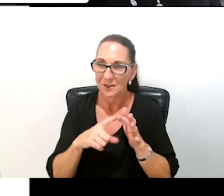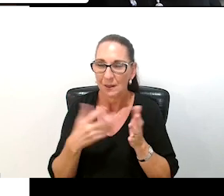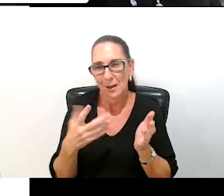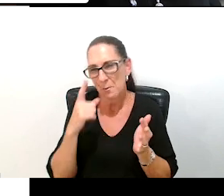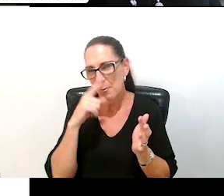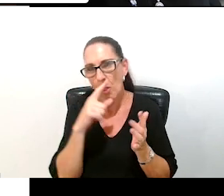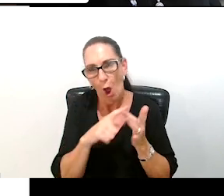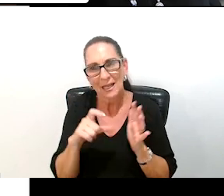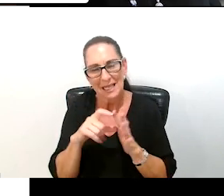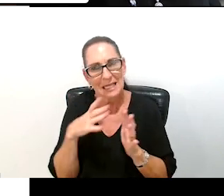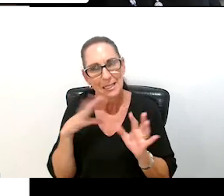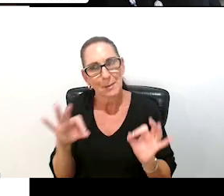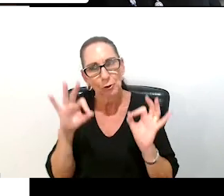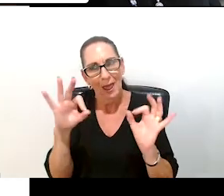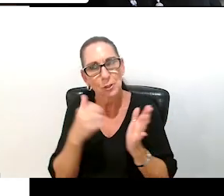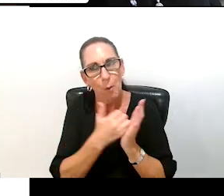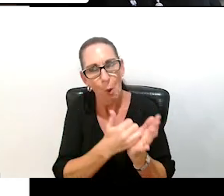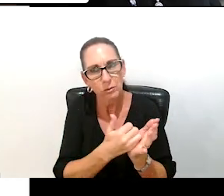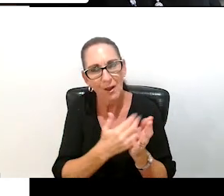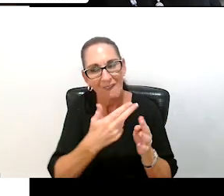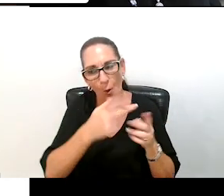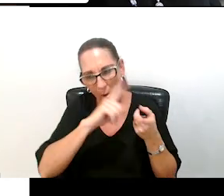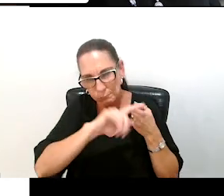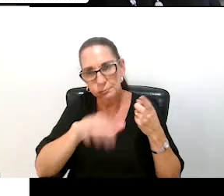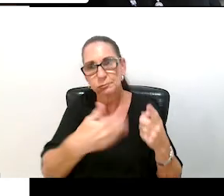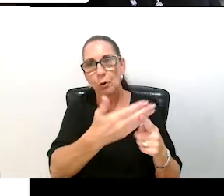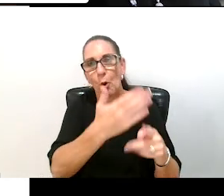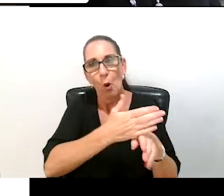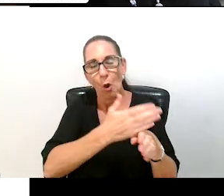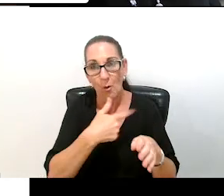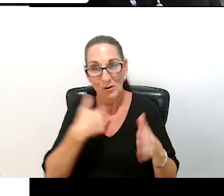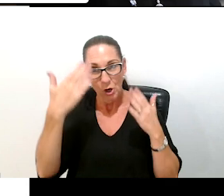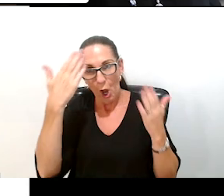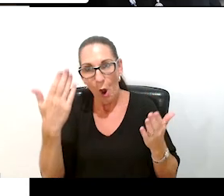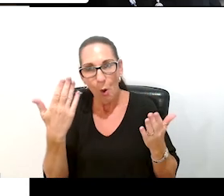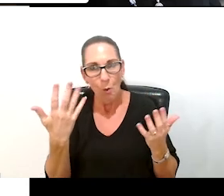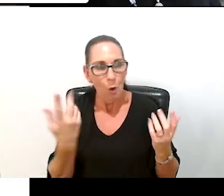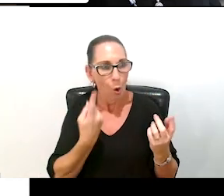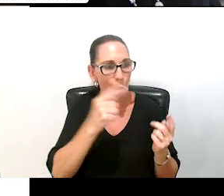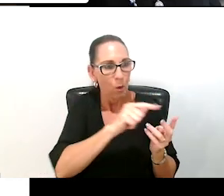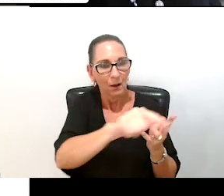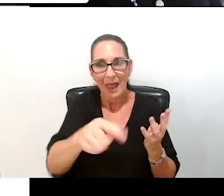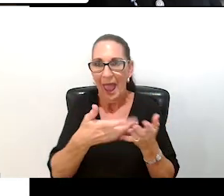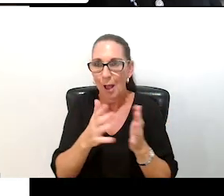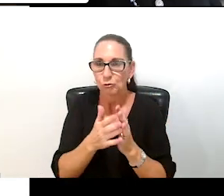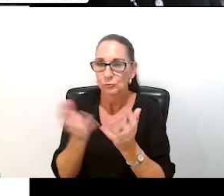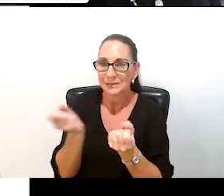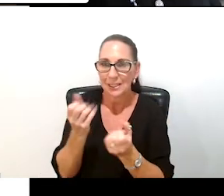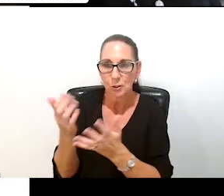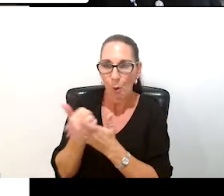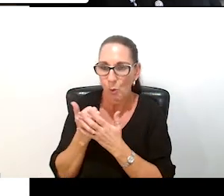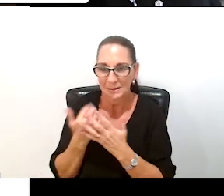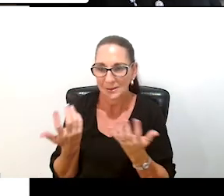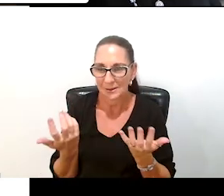support, need specialist supports, but we don't know enough about who the people are and where they get those supports. There's